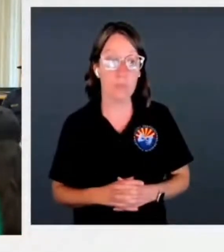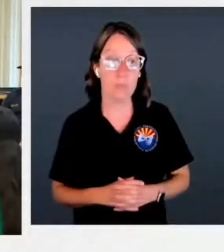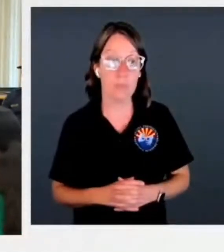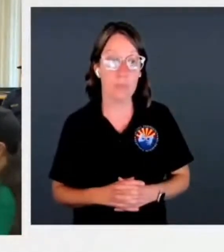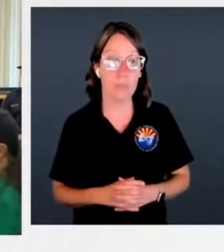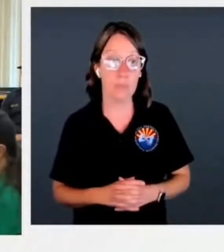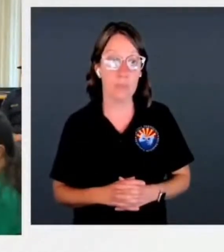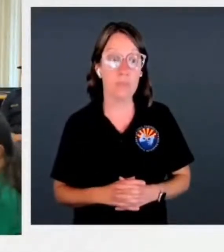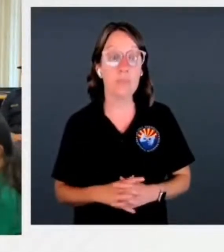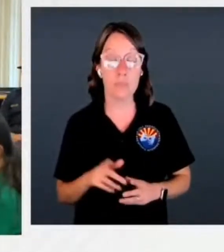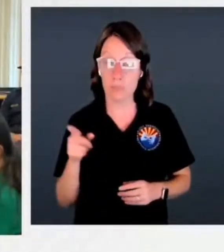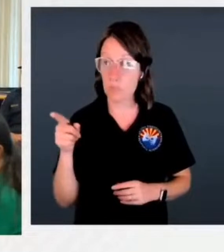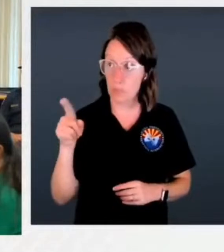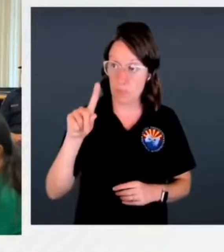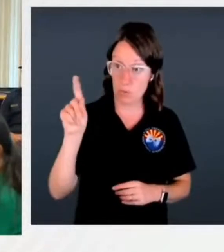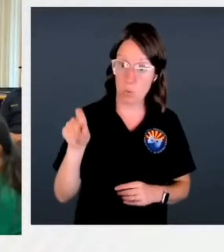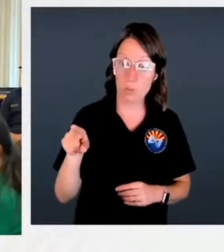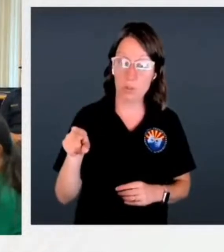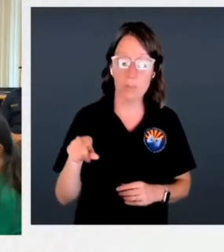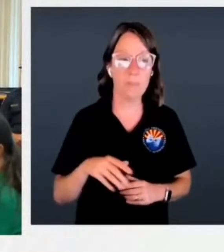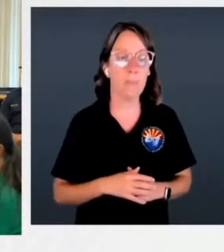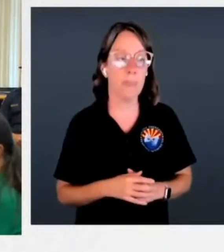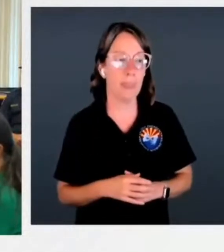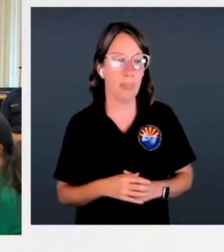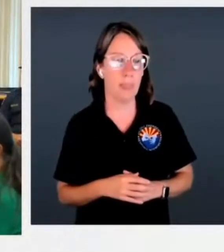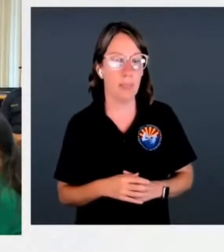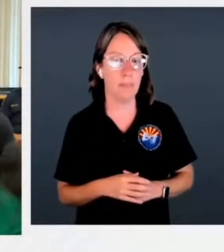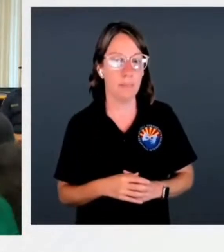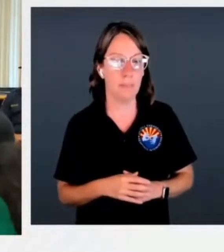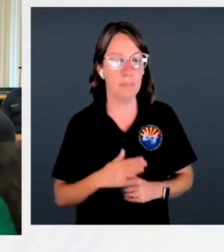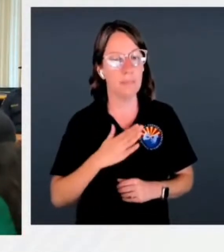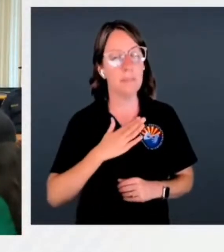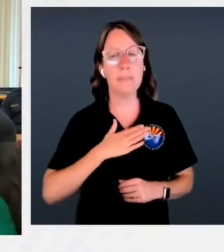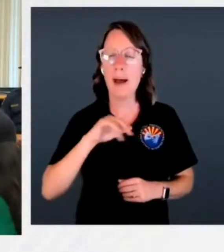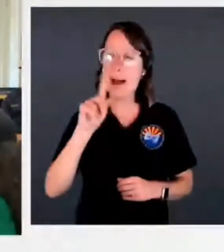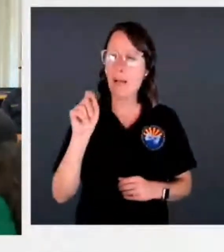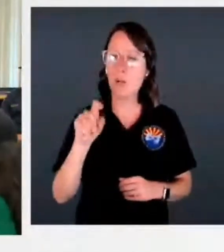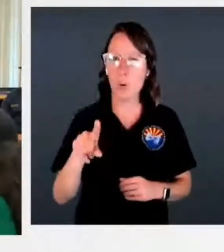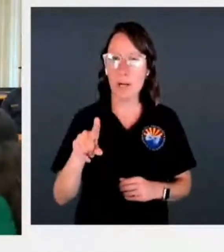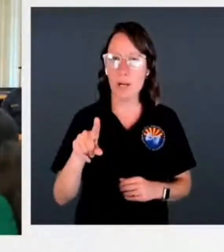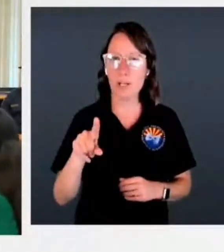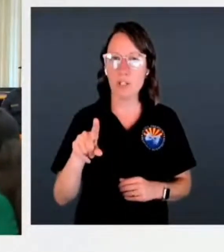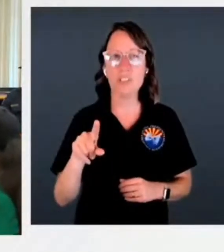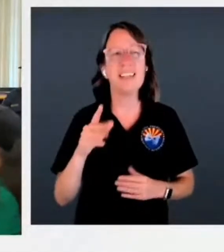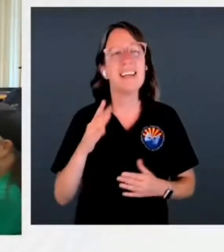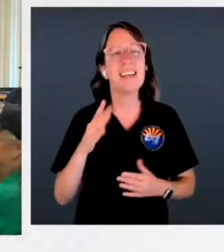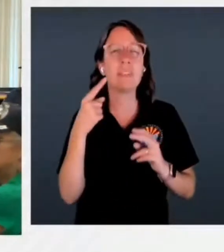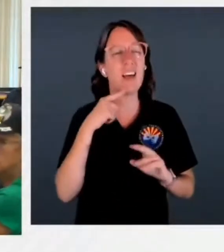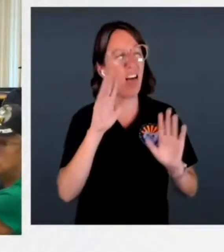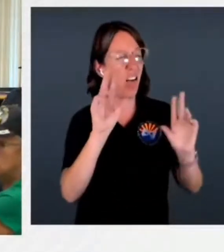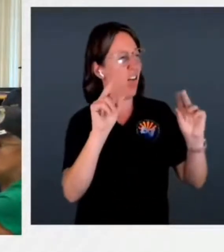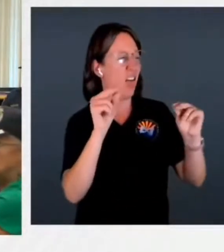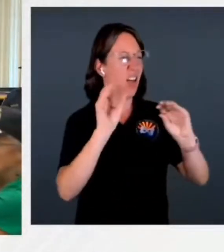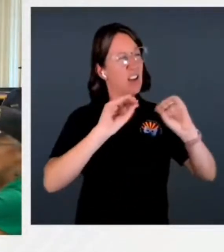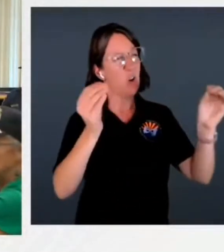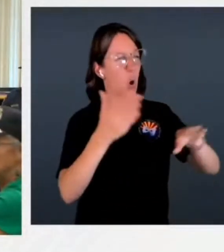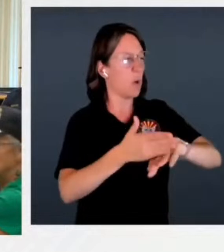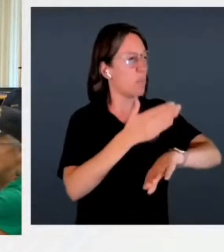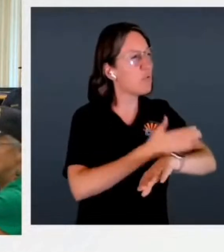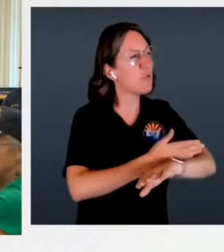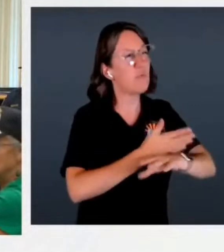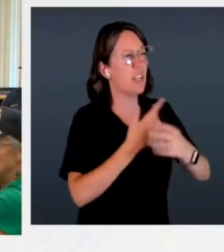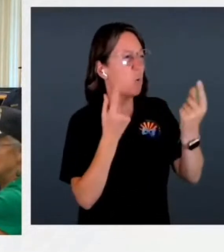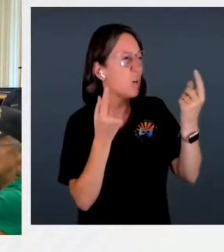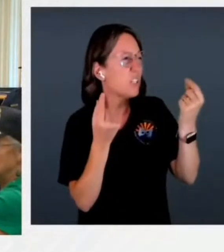You got it. My question is to the people that aren't seeing any improvement. What have you done to